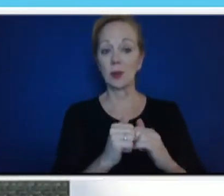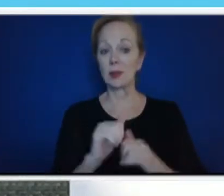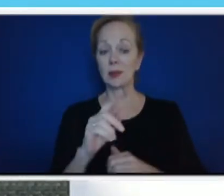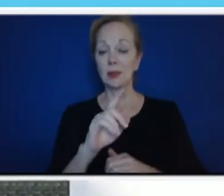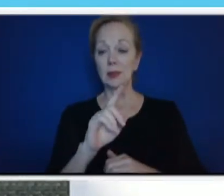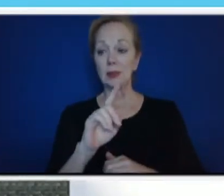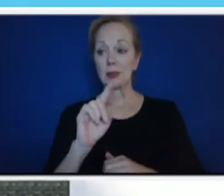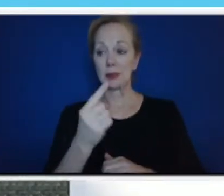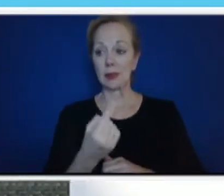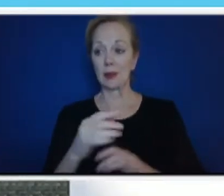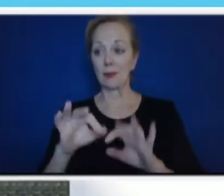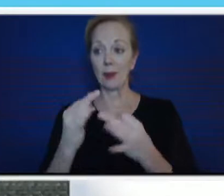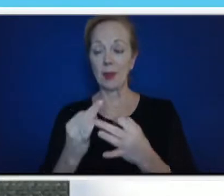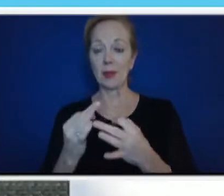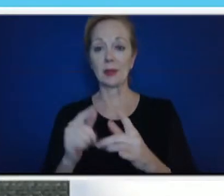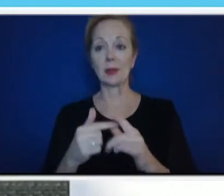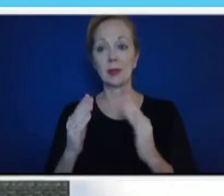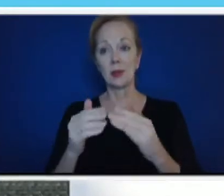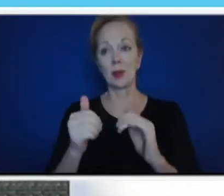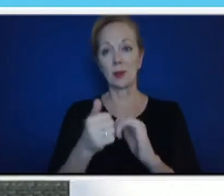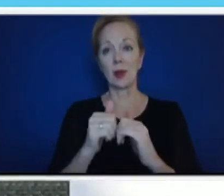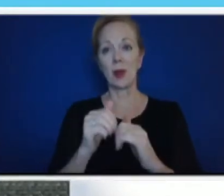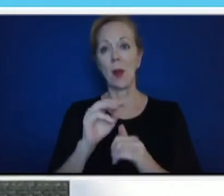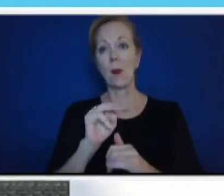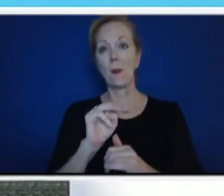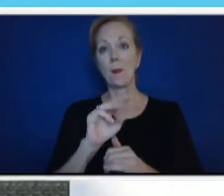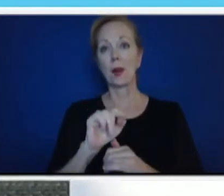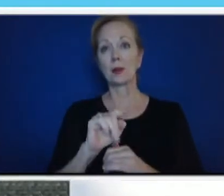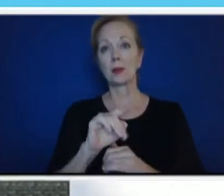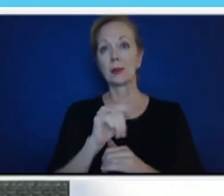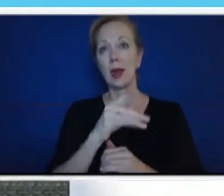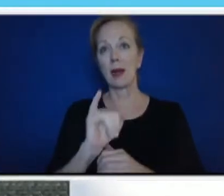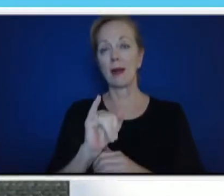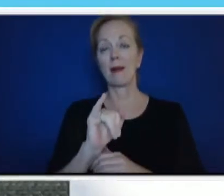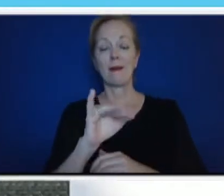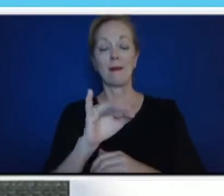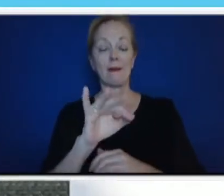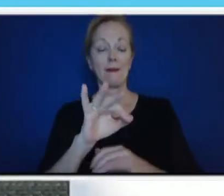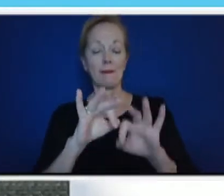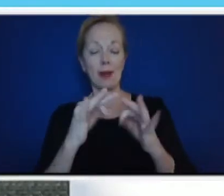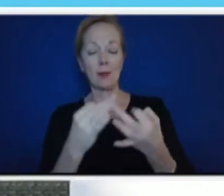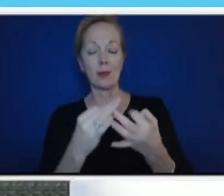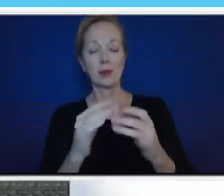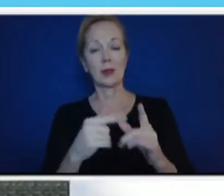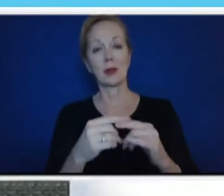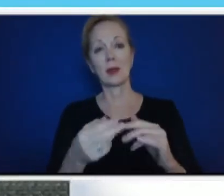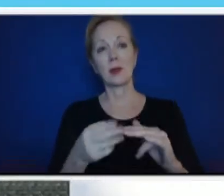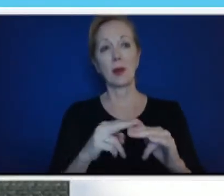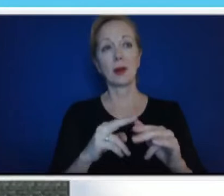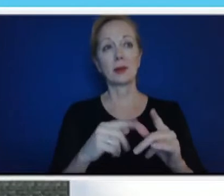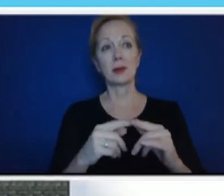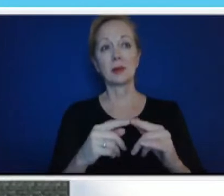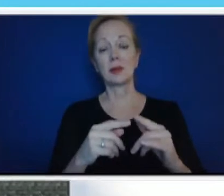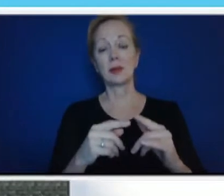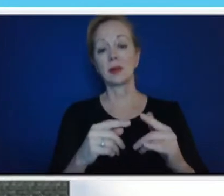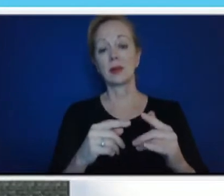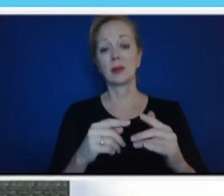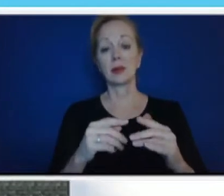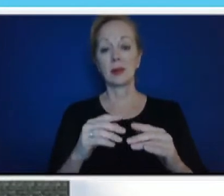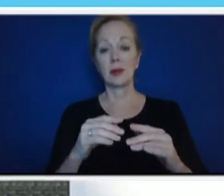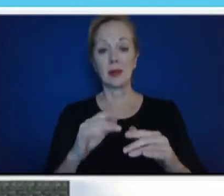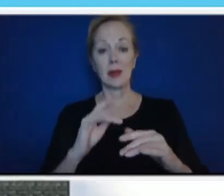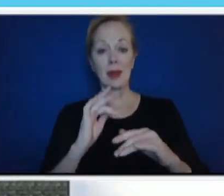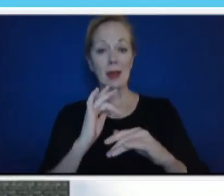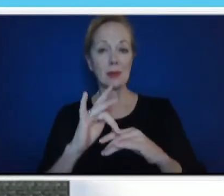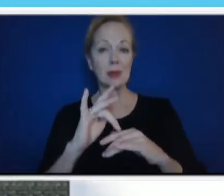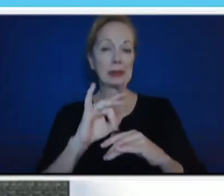really geared to compete with multifamily. When Megan talks about it, she says their market goes after the dumbbells in the market, kind of empty